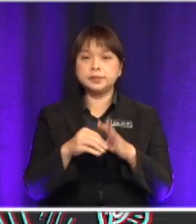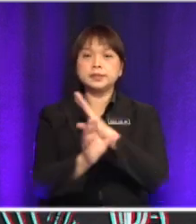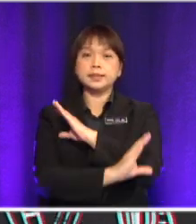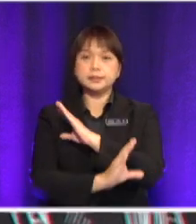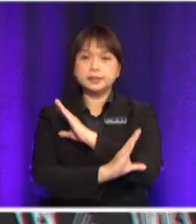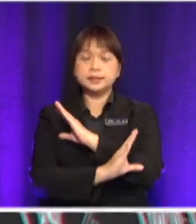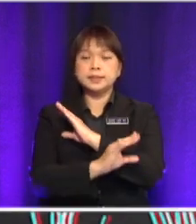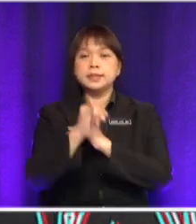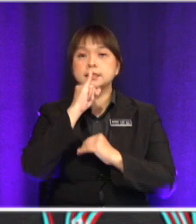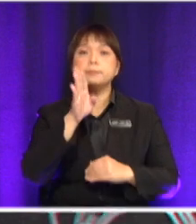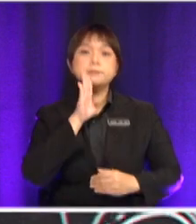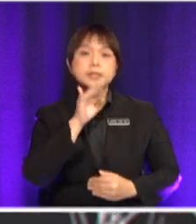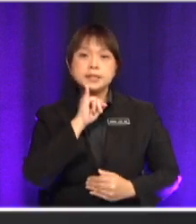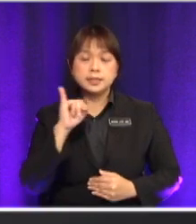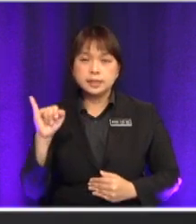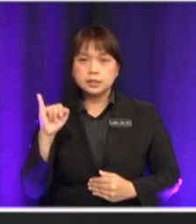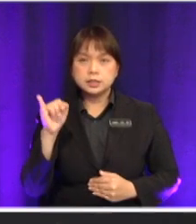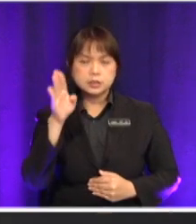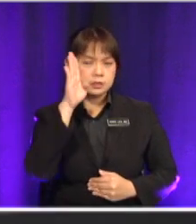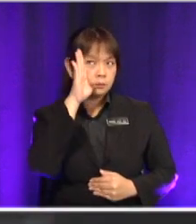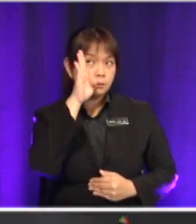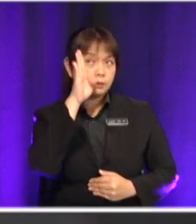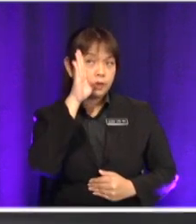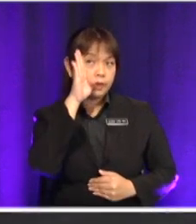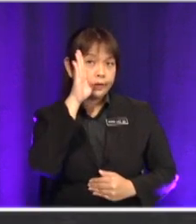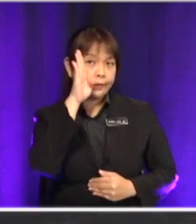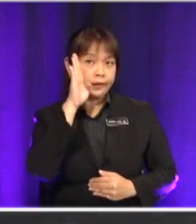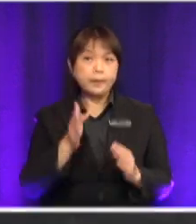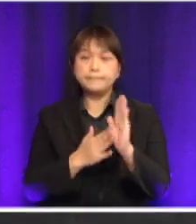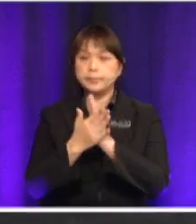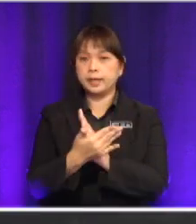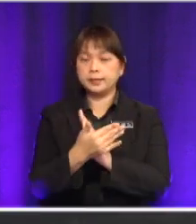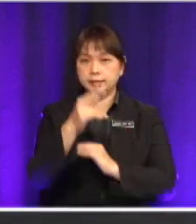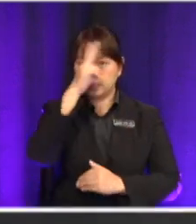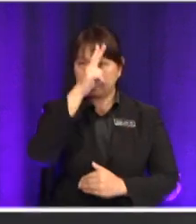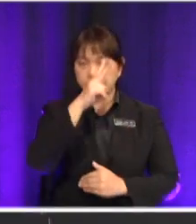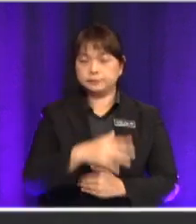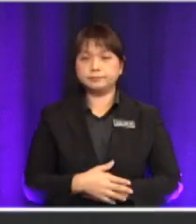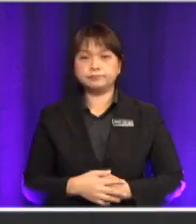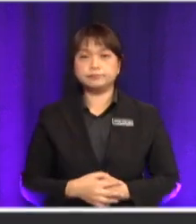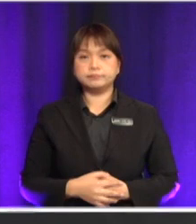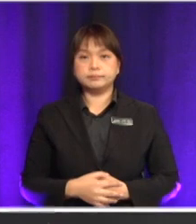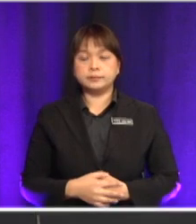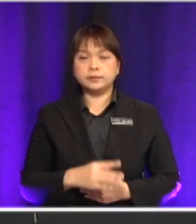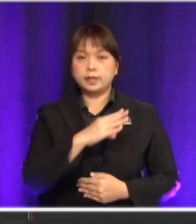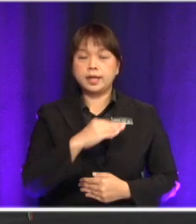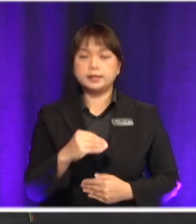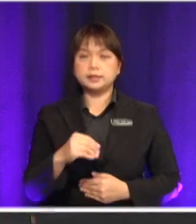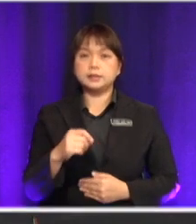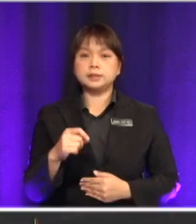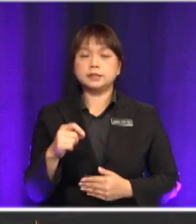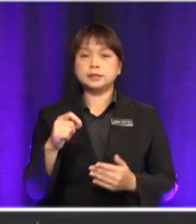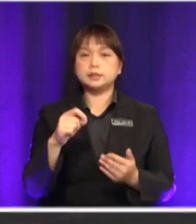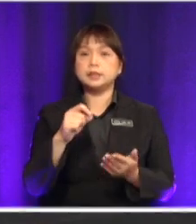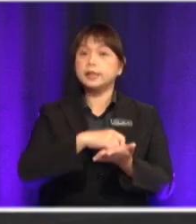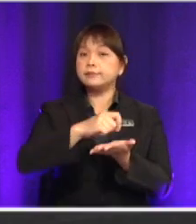spied on. They're being checked upon by the government, and the writer labels the government as the big brother. So